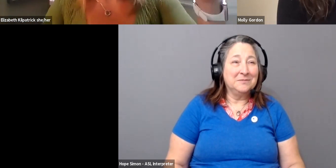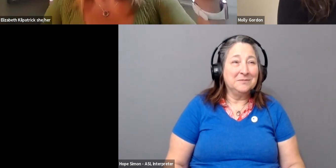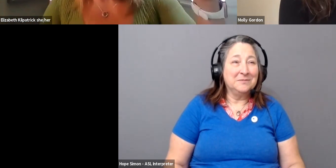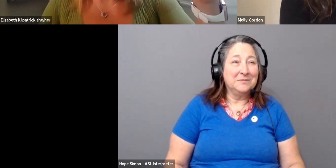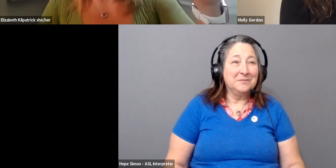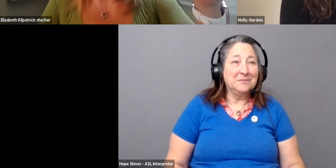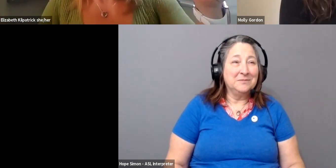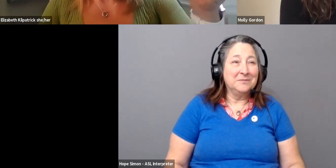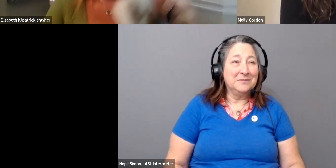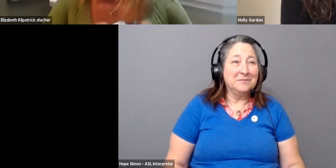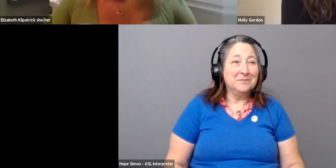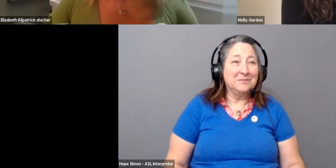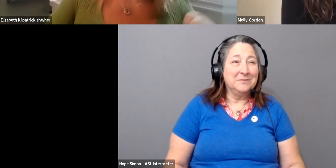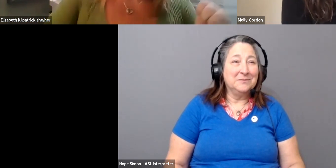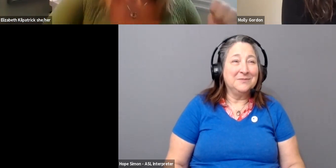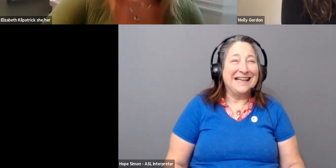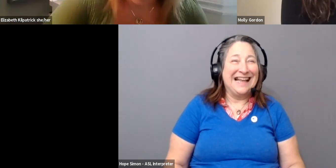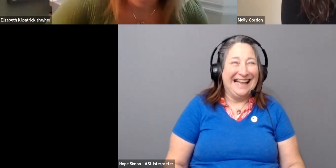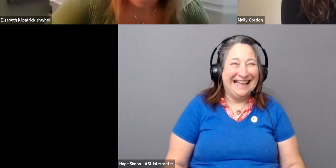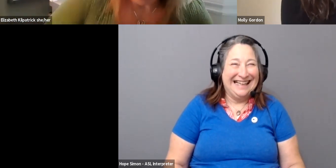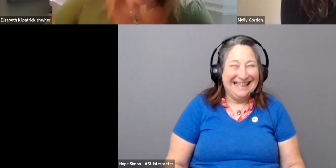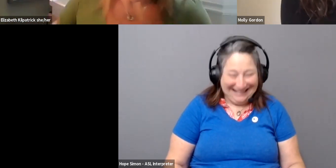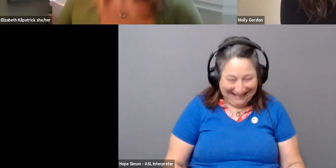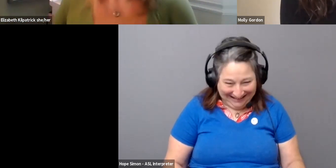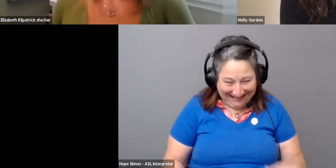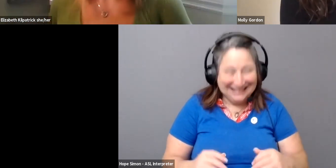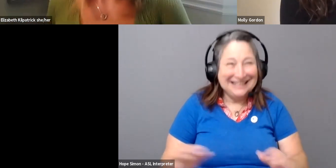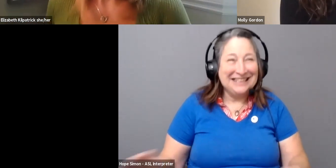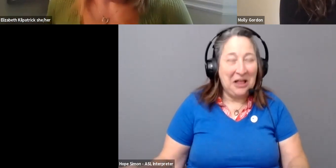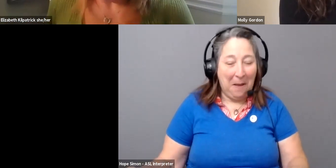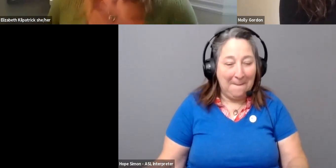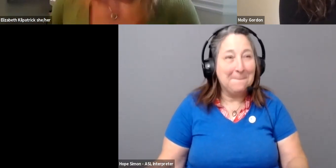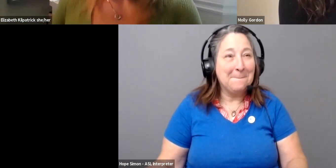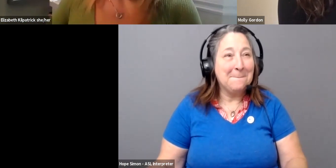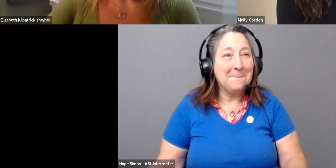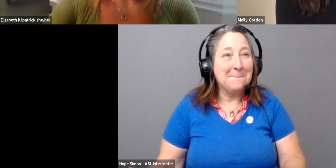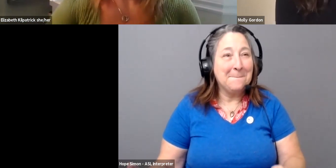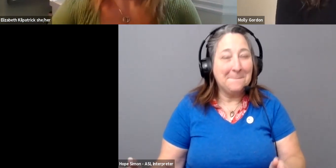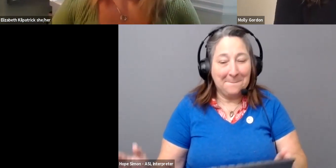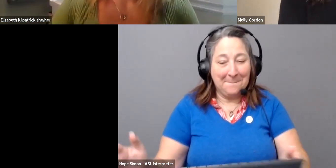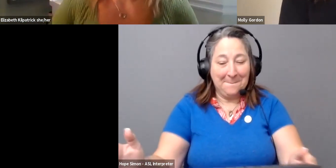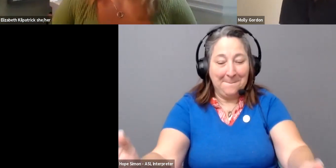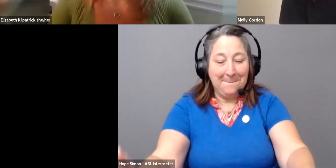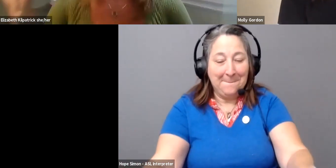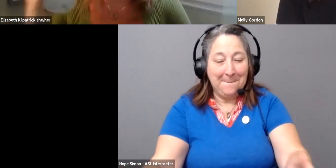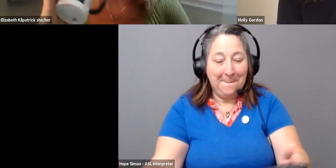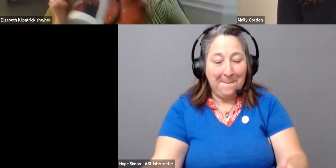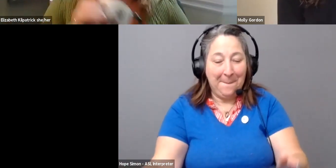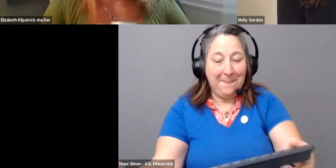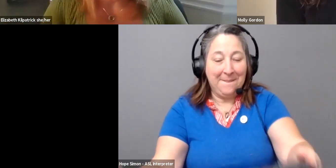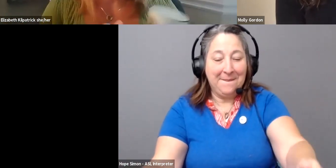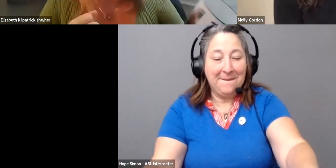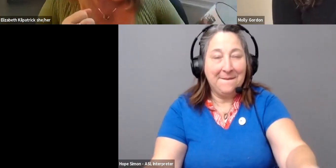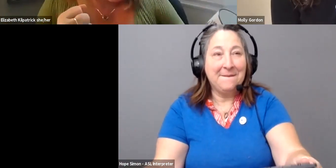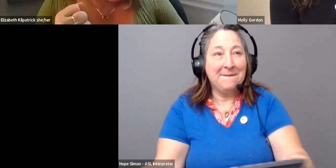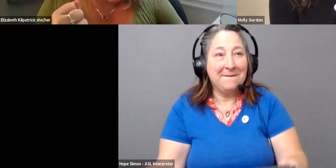year with all of their pictures on it. And do you use it, or is it no, just okay? No, I just felt bad.